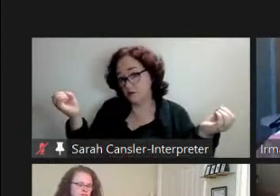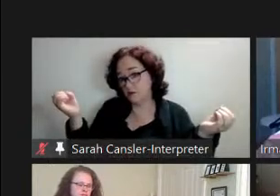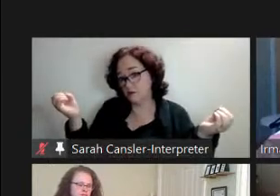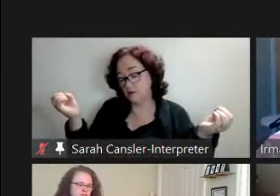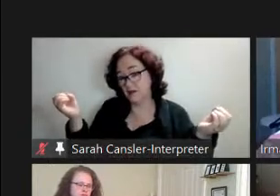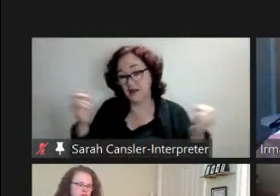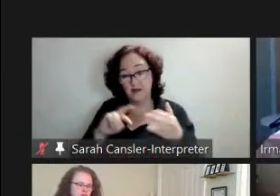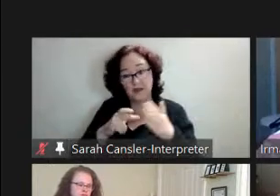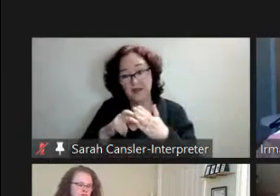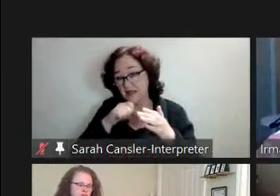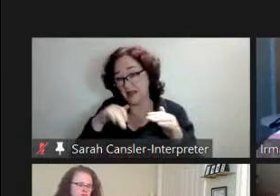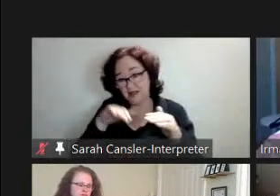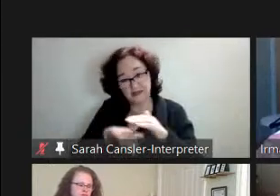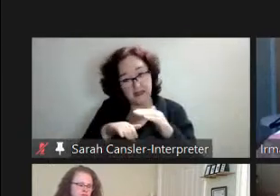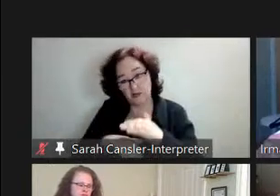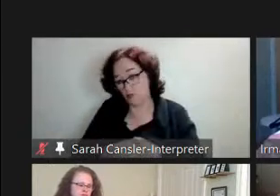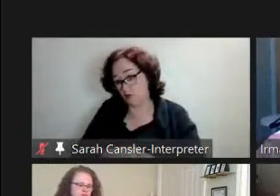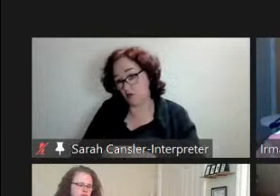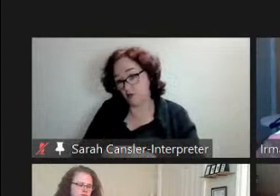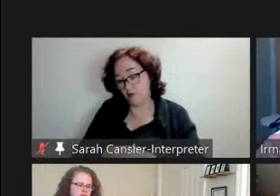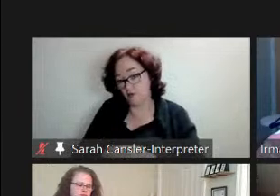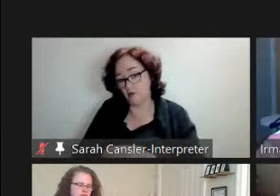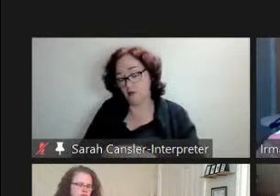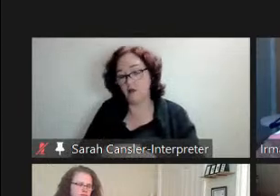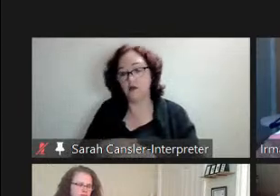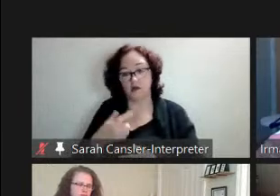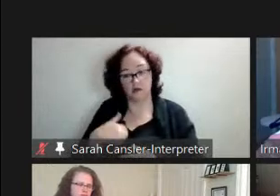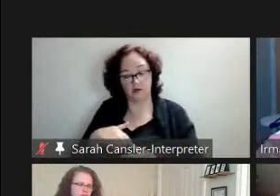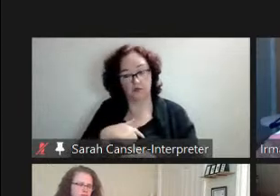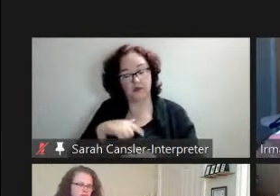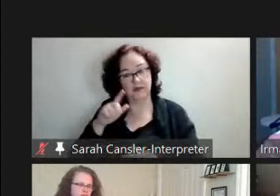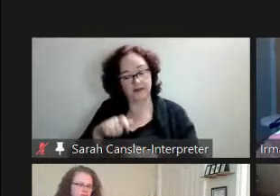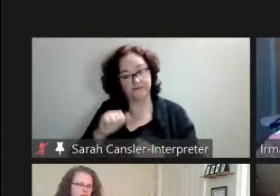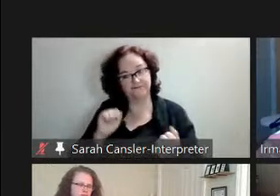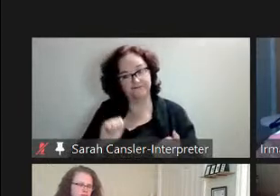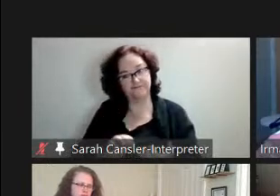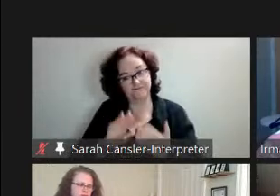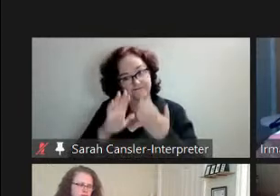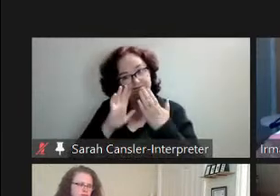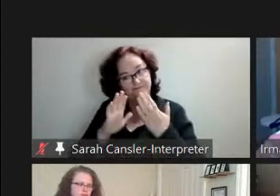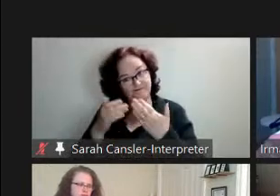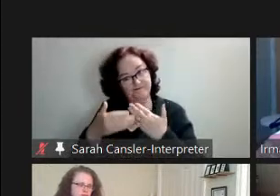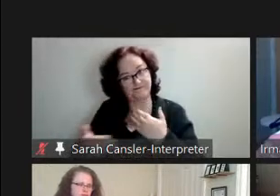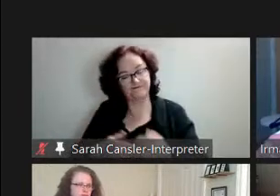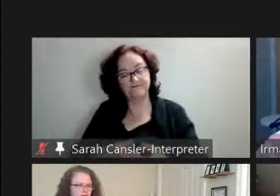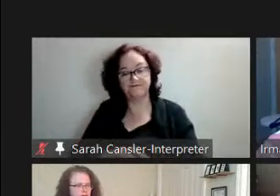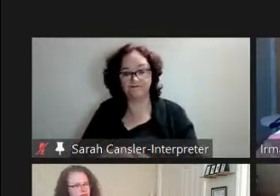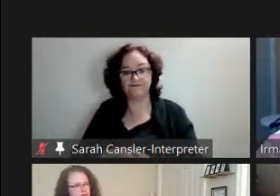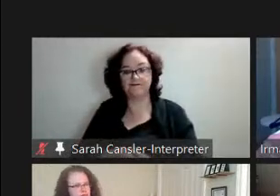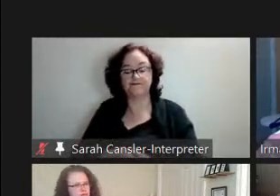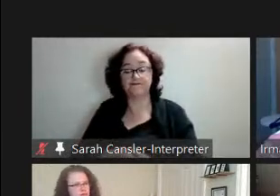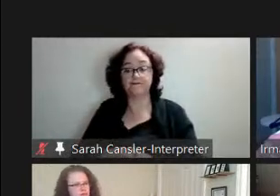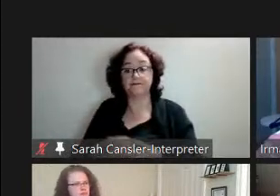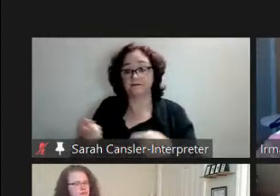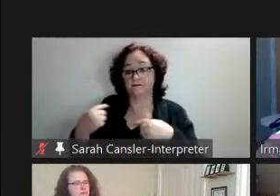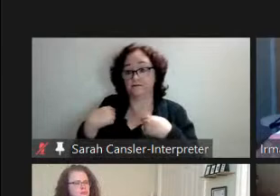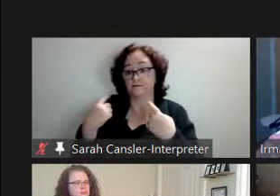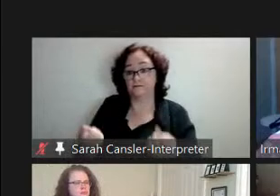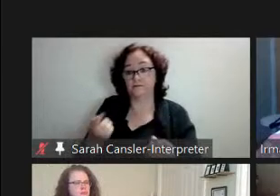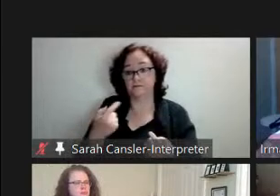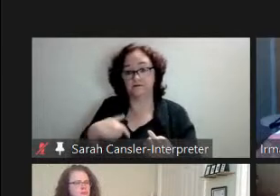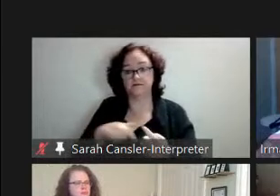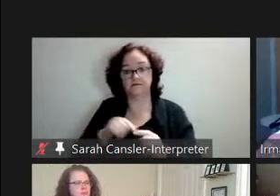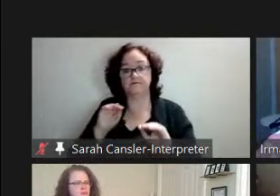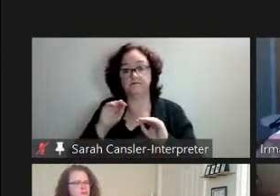accessible at all. And we're going to have to address those as we go forward. And then to date, we have installed